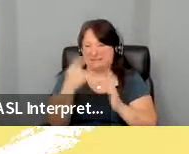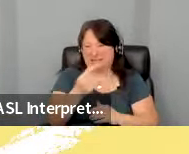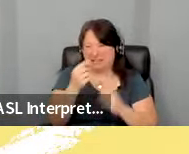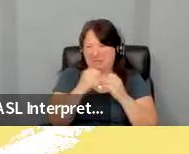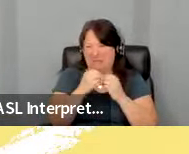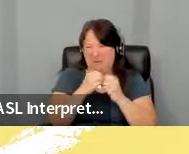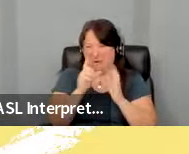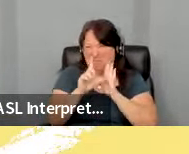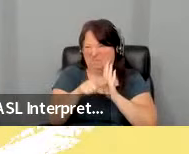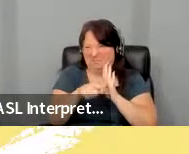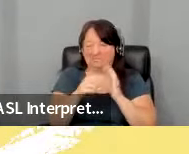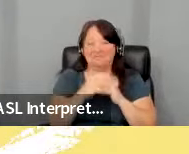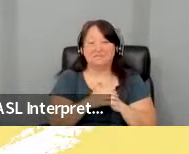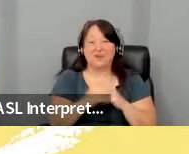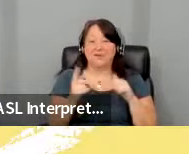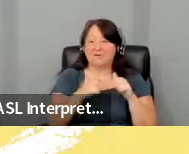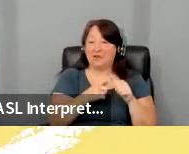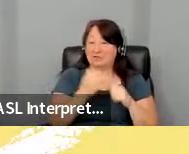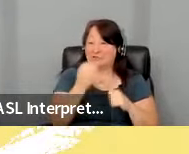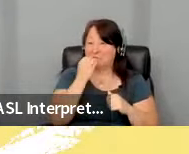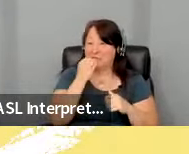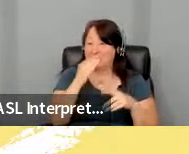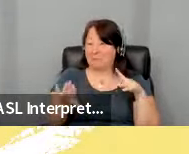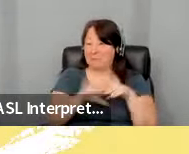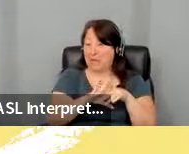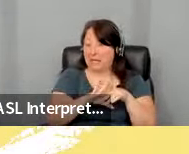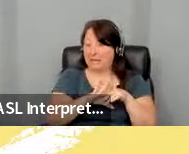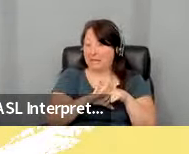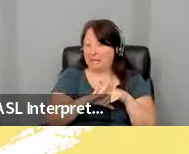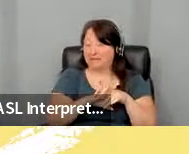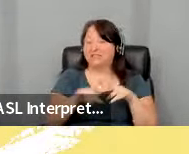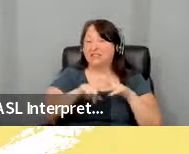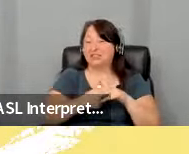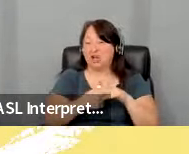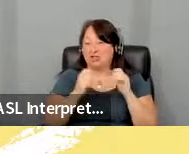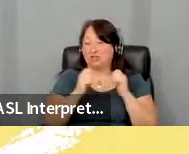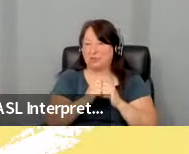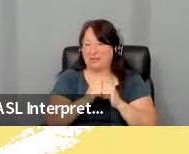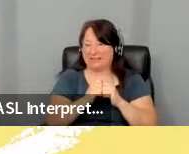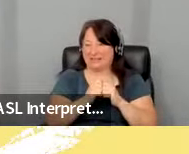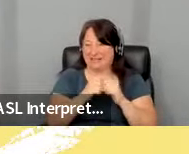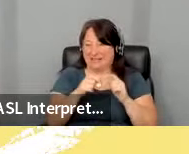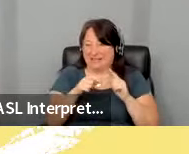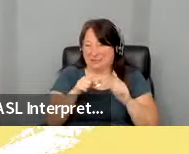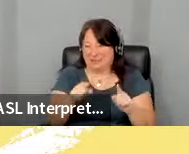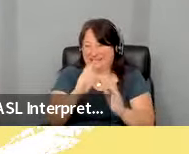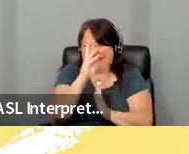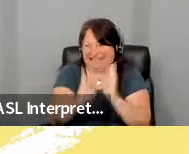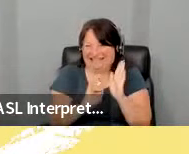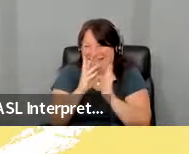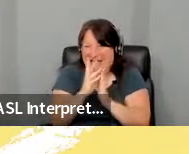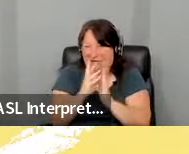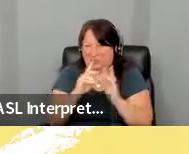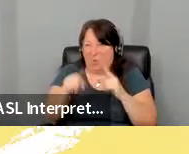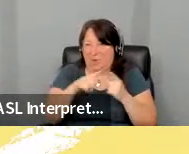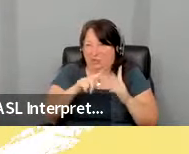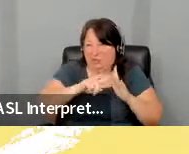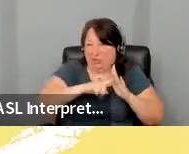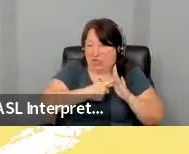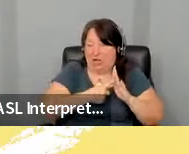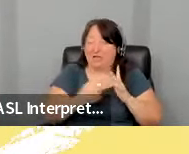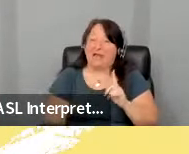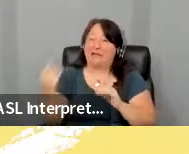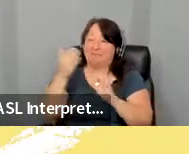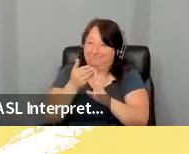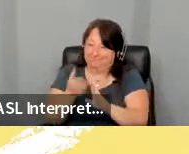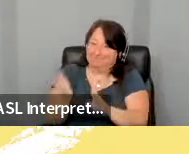presentation. Your first meal break for the day has to start within 6 hours of the start of your day. Again, this goes back to the prior